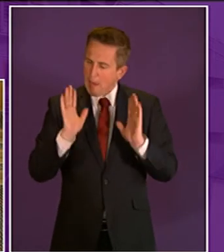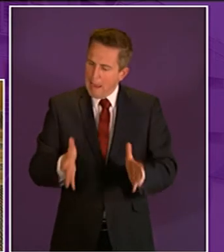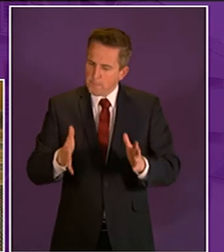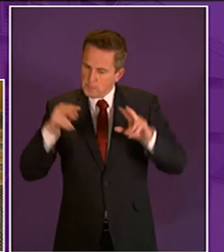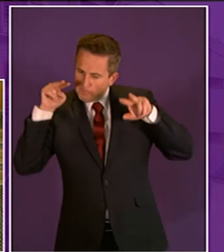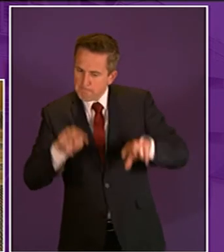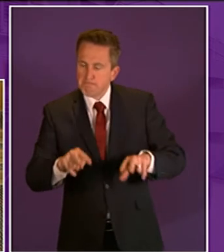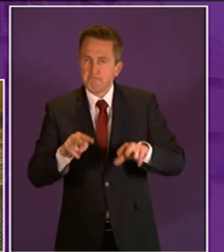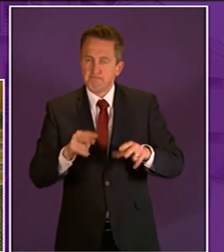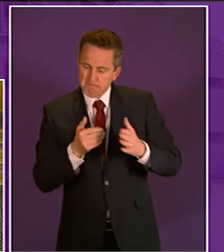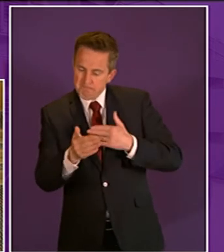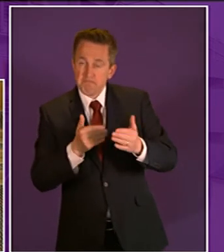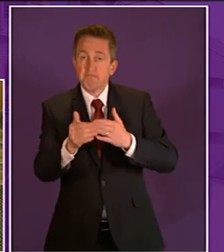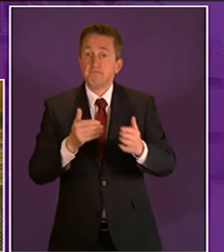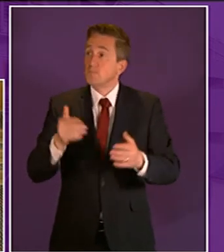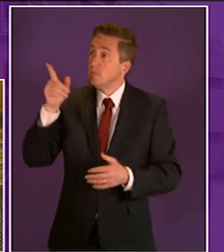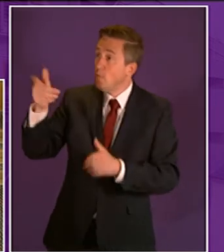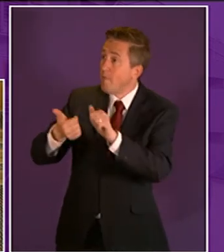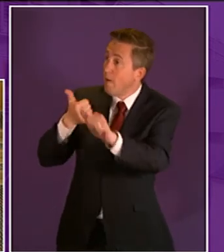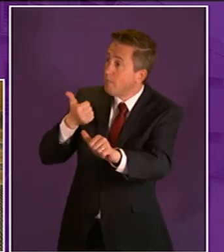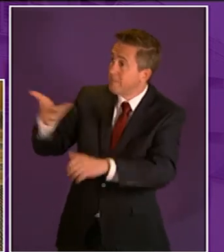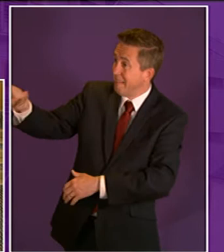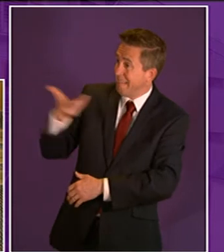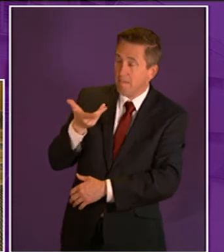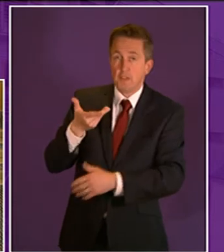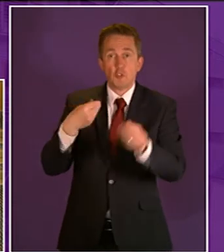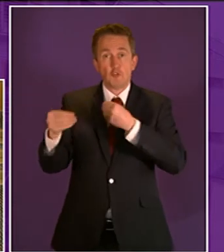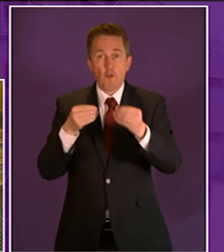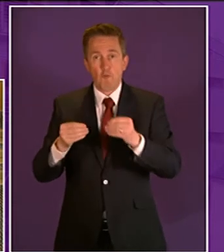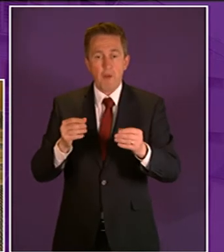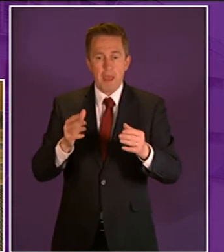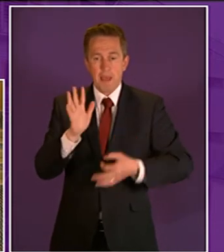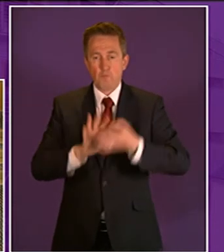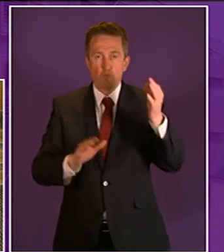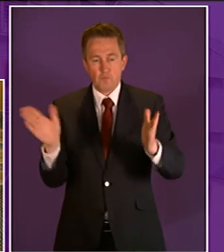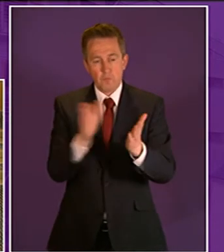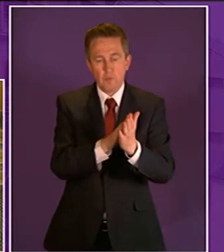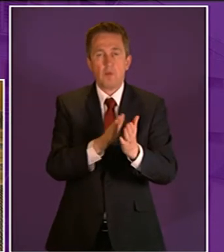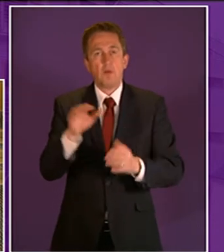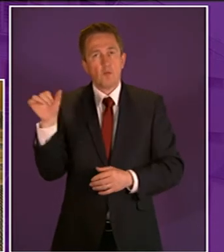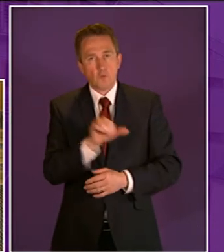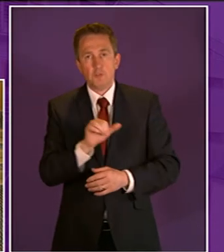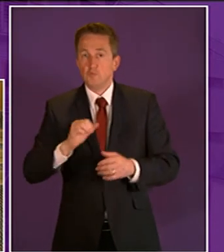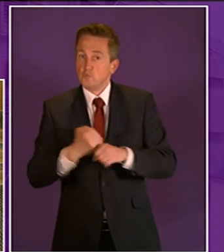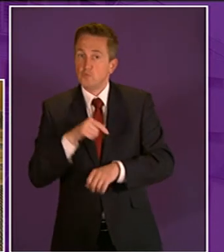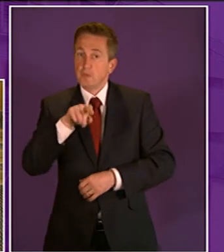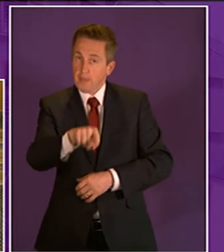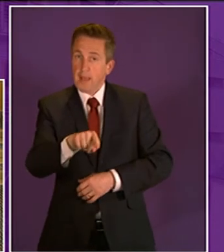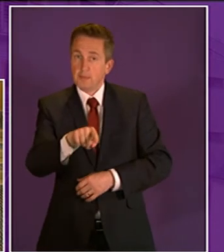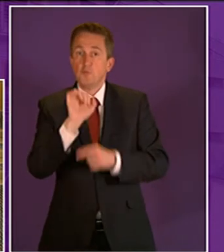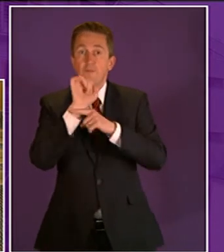adoption of any patch from a supplier requires a technical assessment to ensure that there are no unintended consequences on NHS